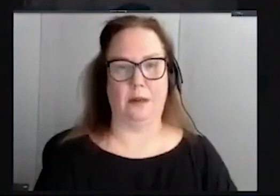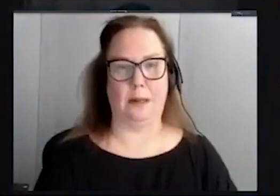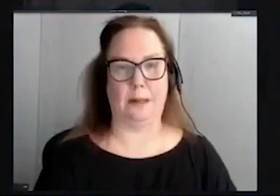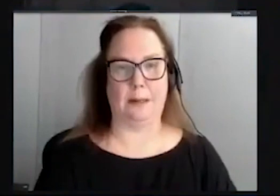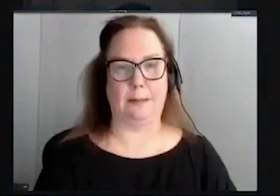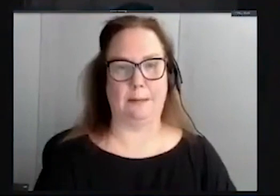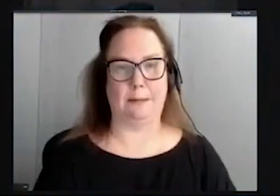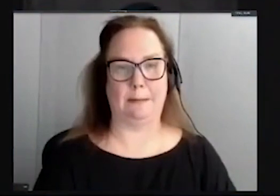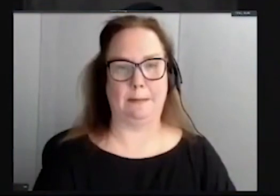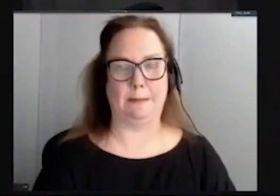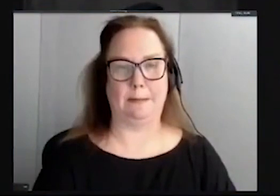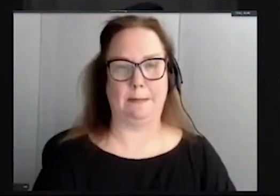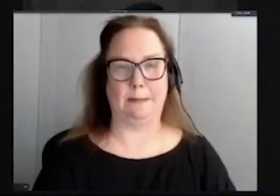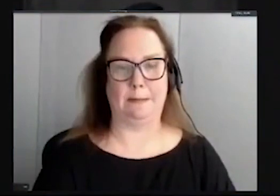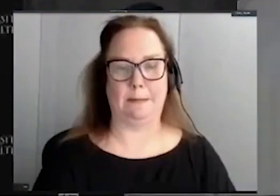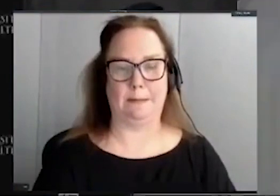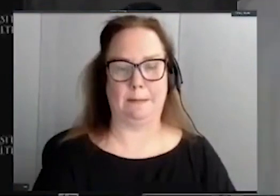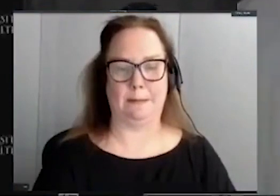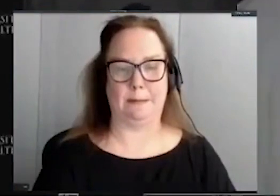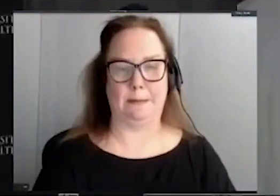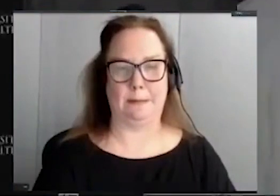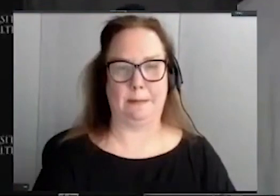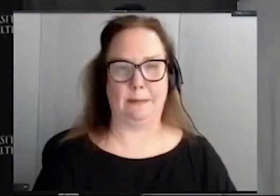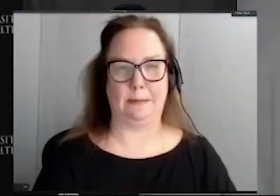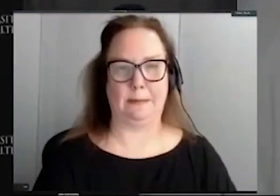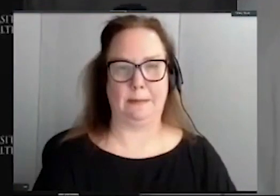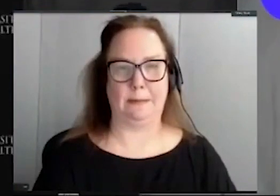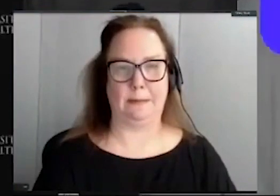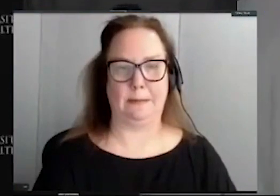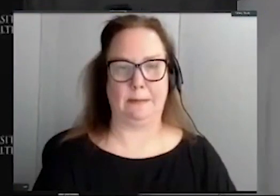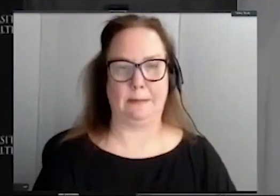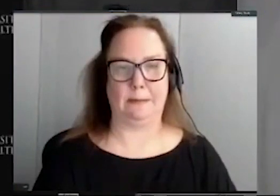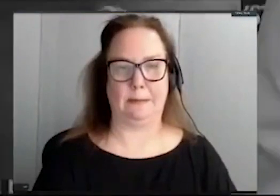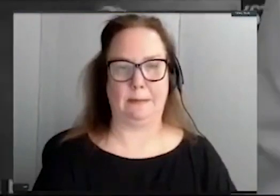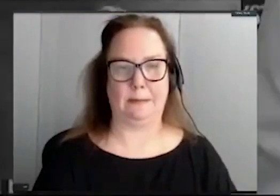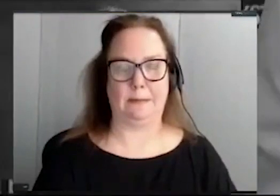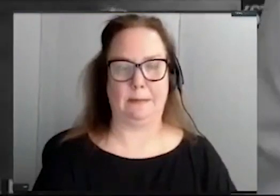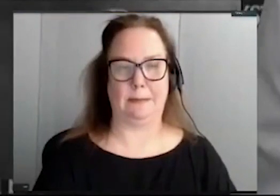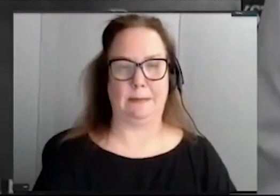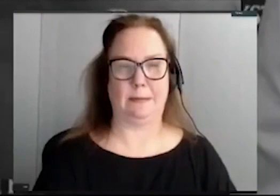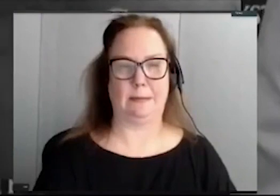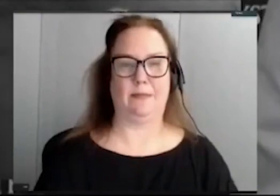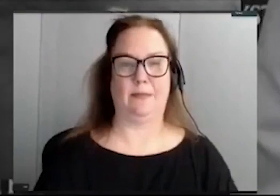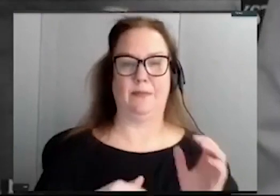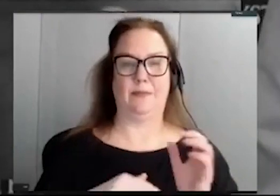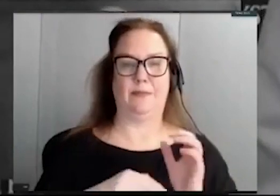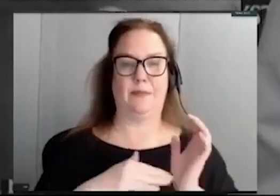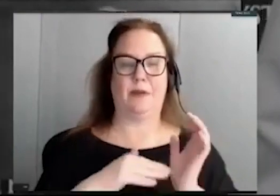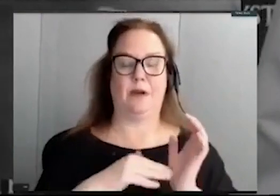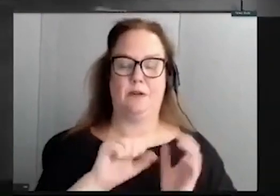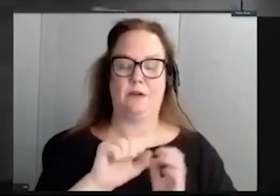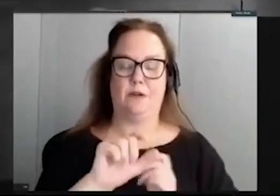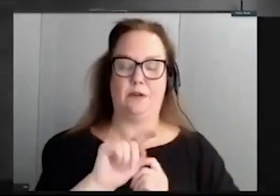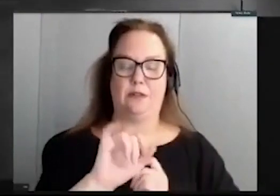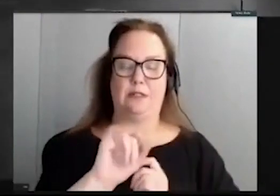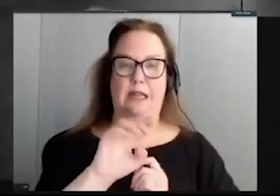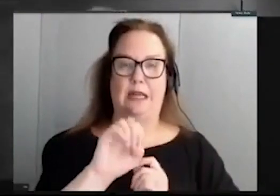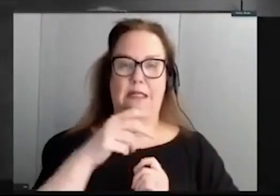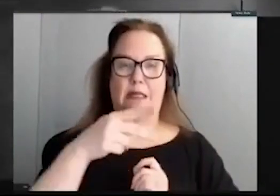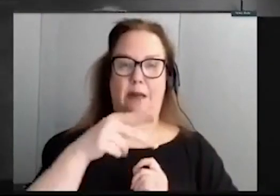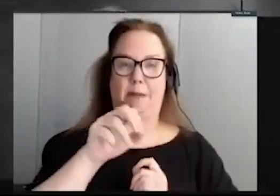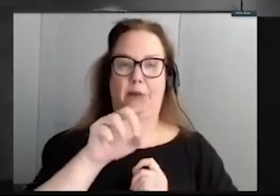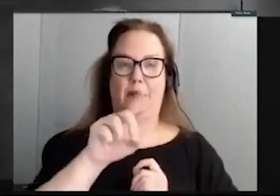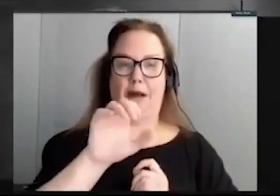Subscribe to our Morning Medical Update and Open Mics with Dr. Stites podcasts. Now everywhere podcasts are